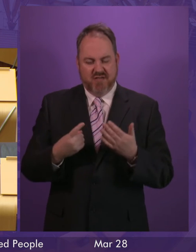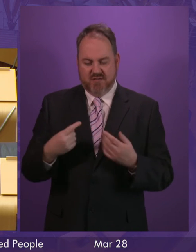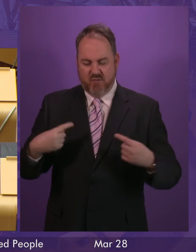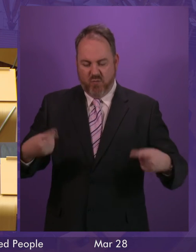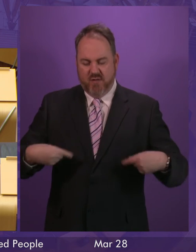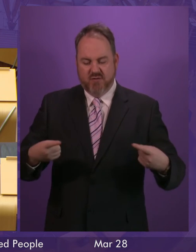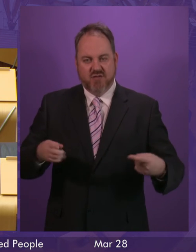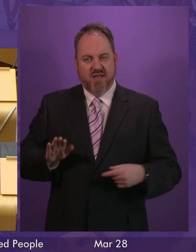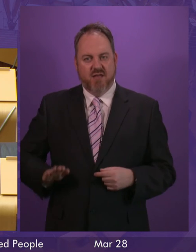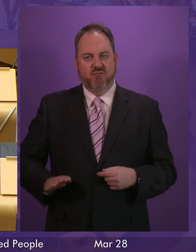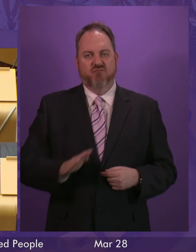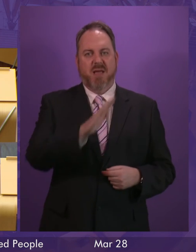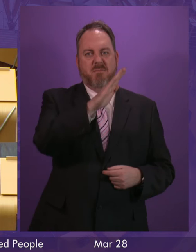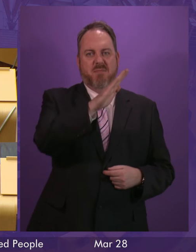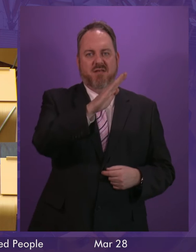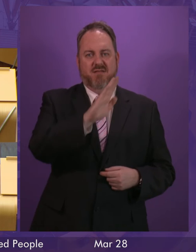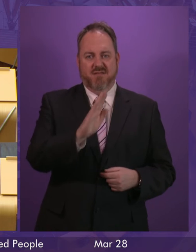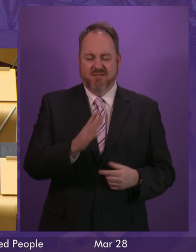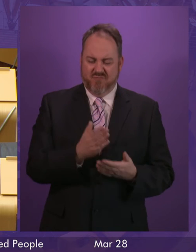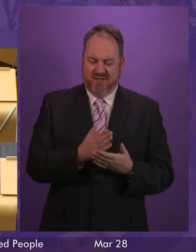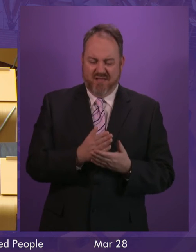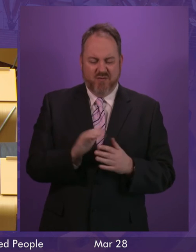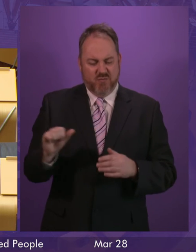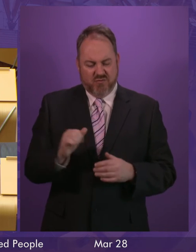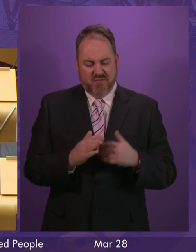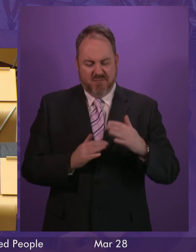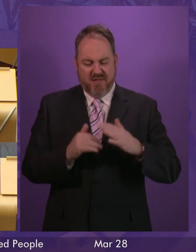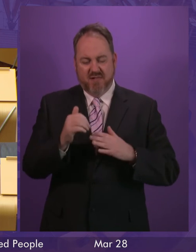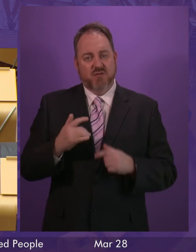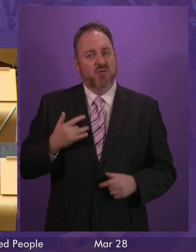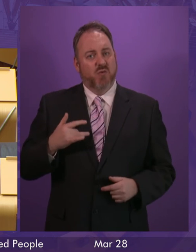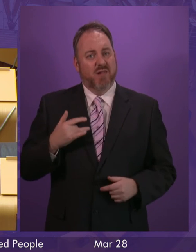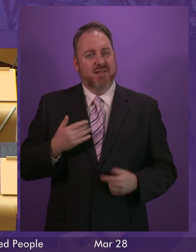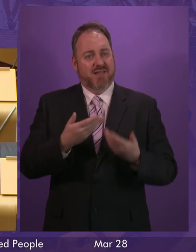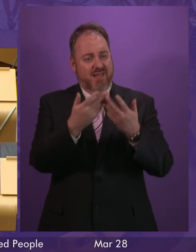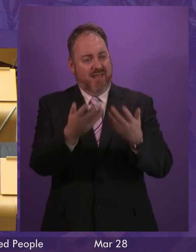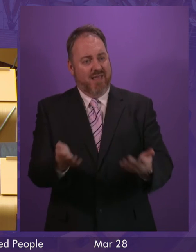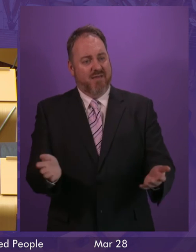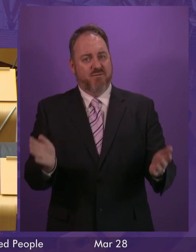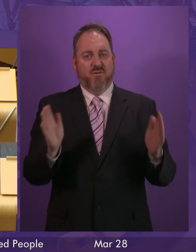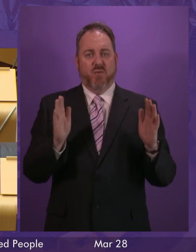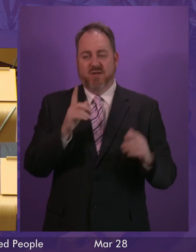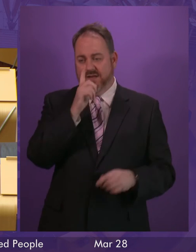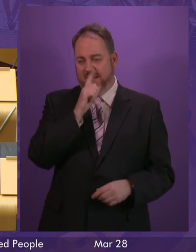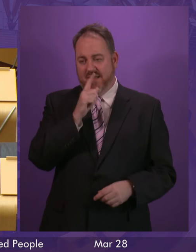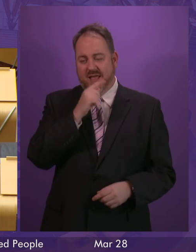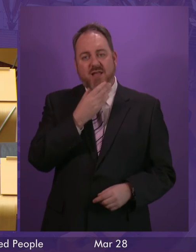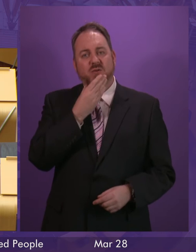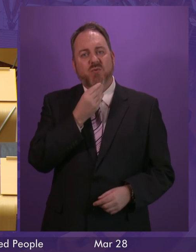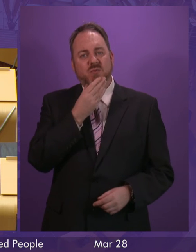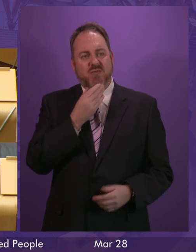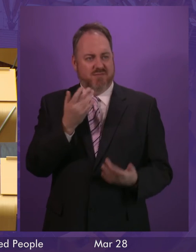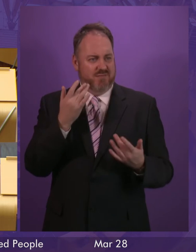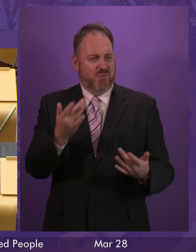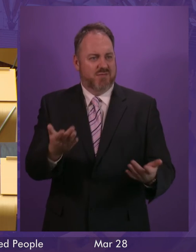If we are going to have an inclusive society, at least build toilets that everyone can use. We also have to take into